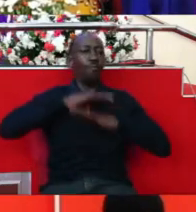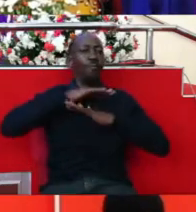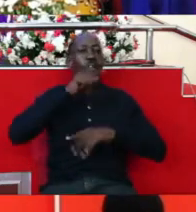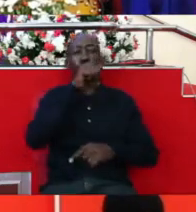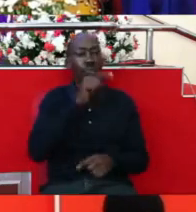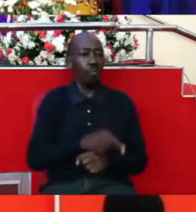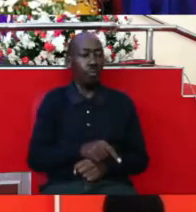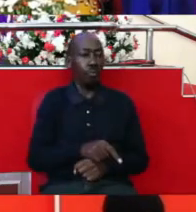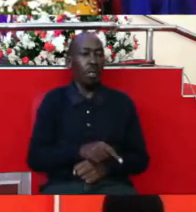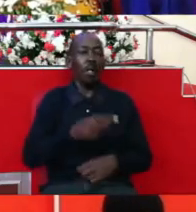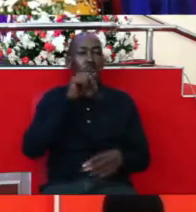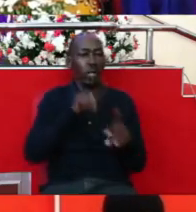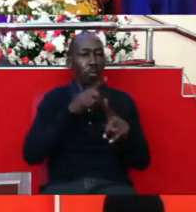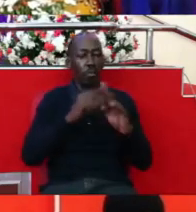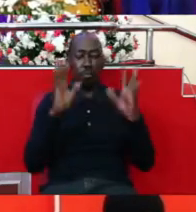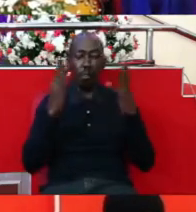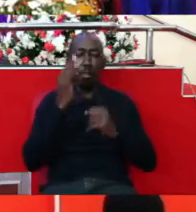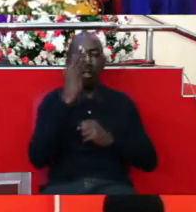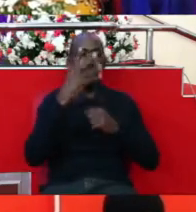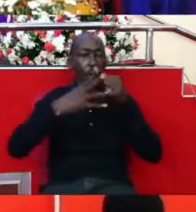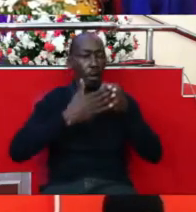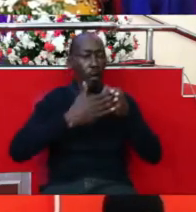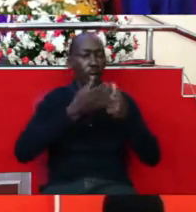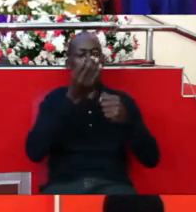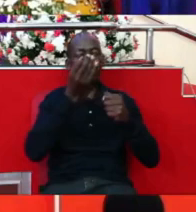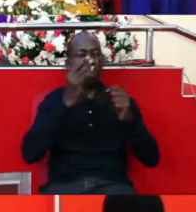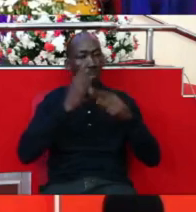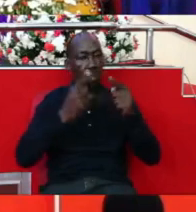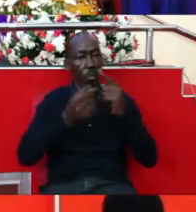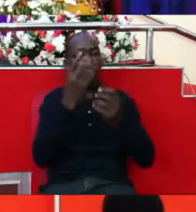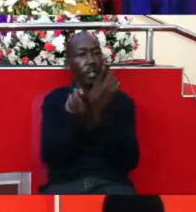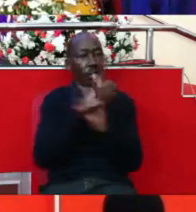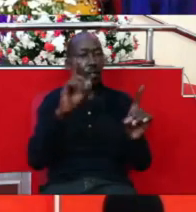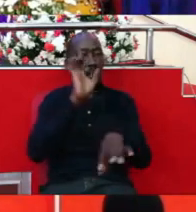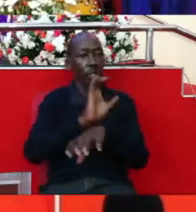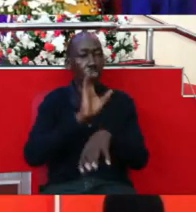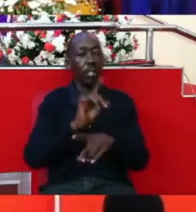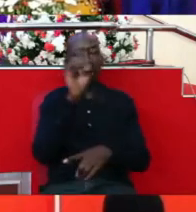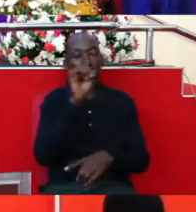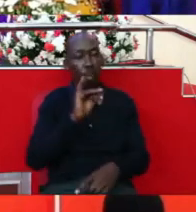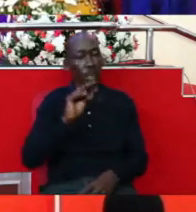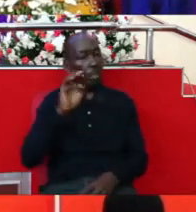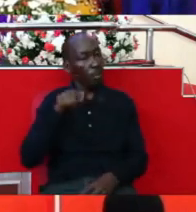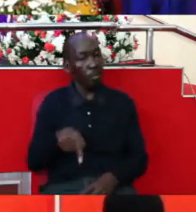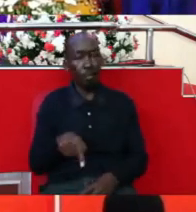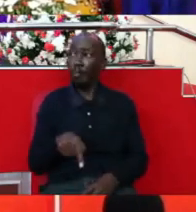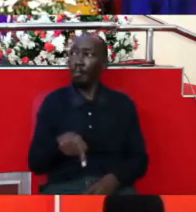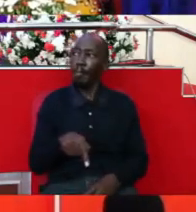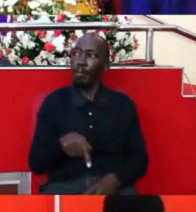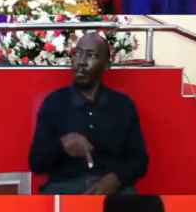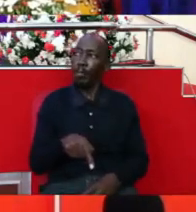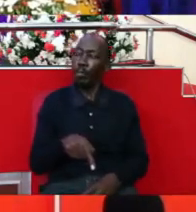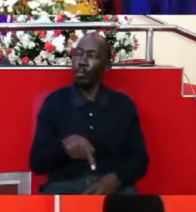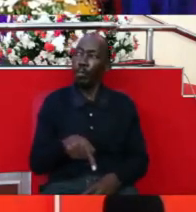tayari kujaza. So that as we celebrate that 9 years of Deliverance Church Zimmerman. Kwa hivyo tunapoadhimisha miaka 39 ya kanisa